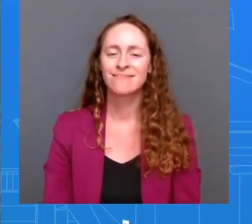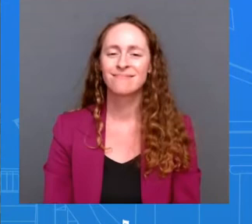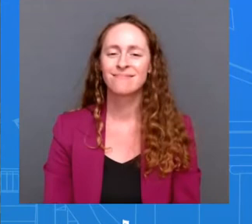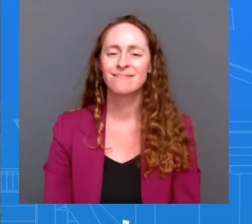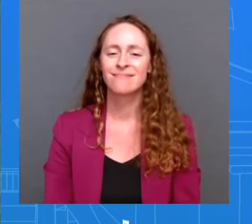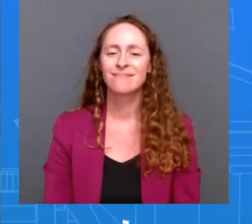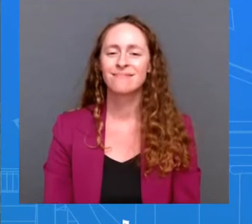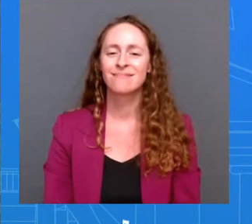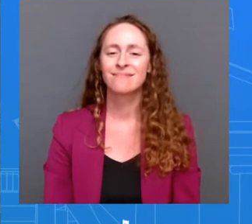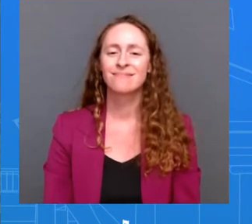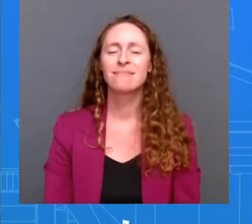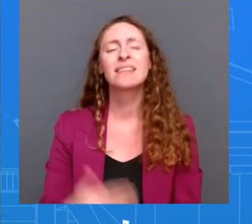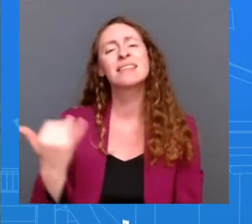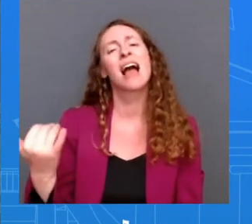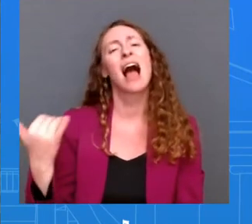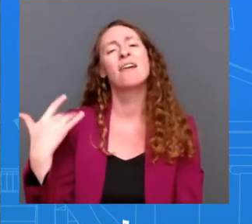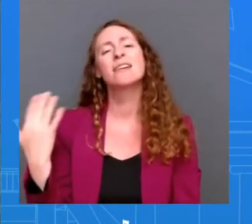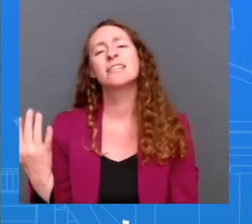be closer to